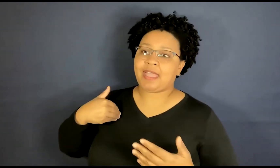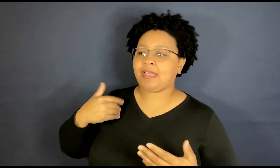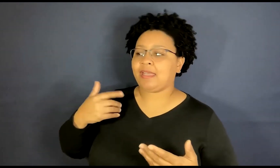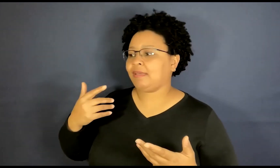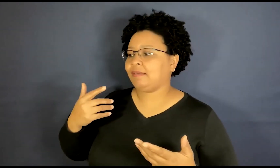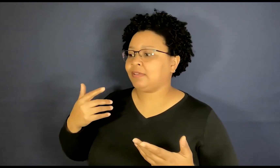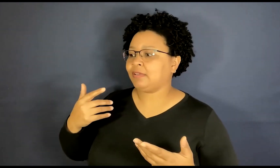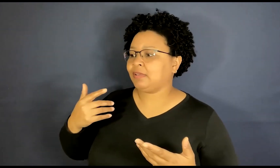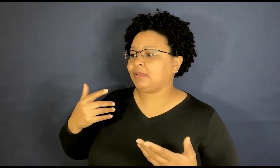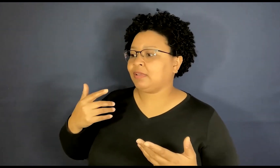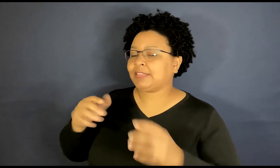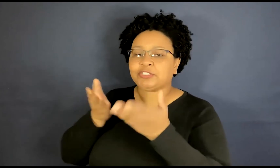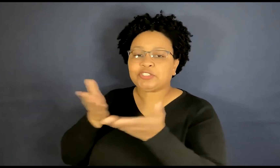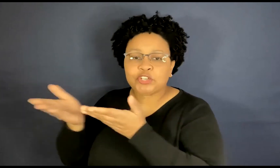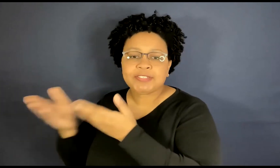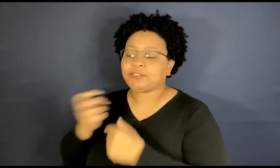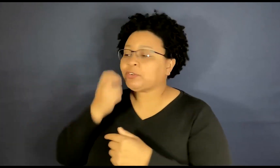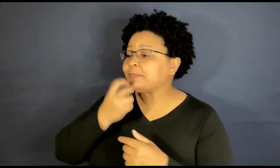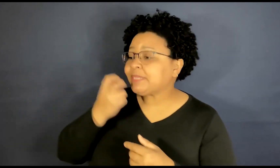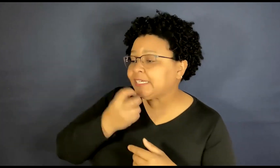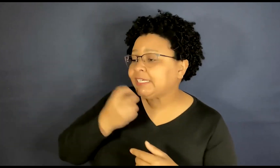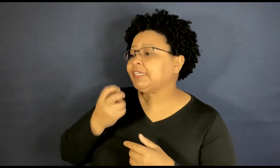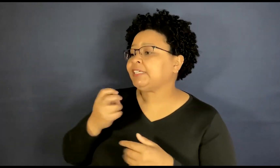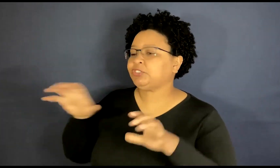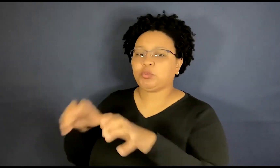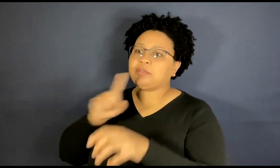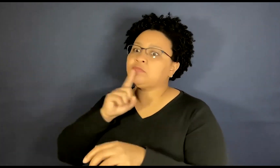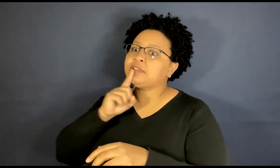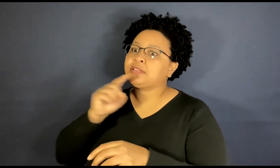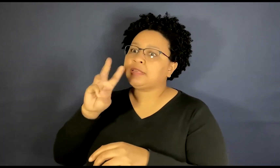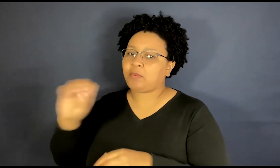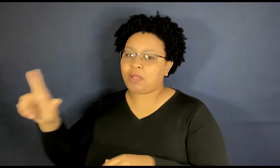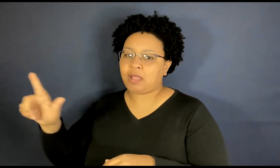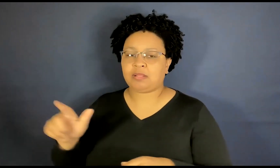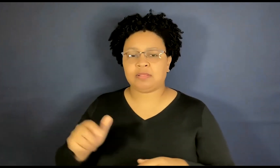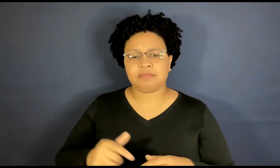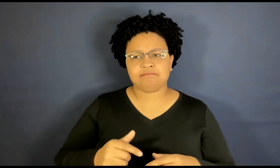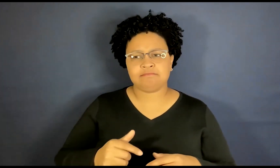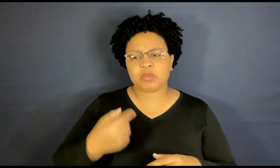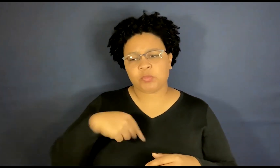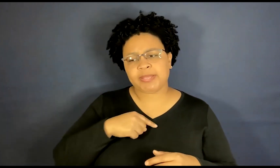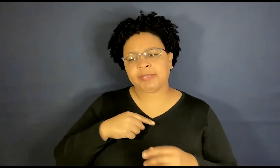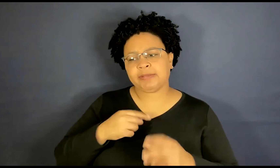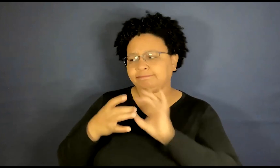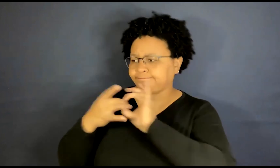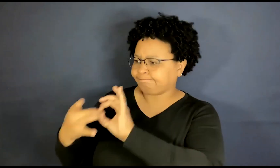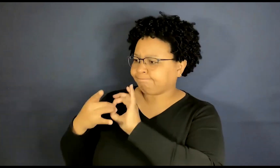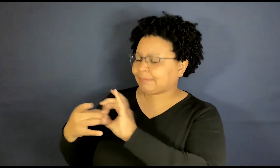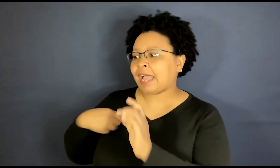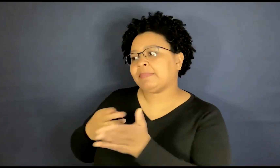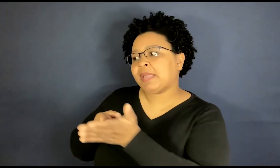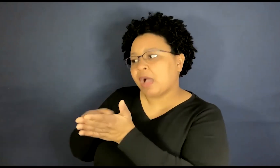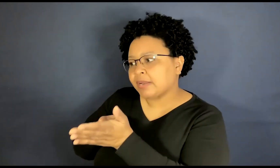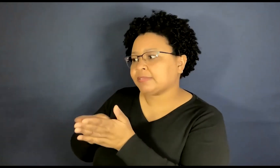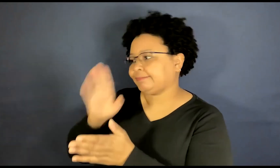through this, and he received speech services, and now he's, doing really well. And we had a relationship where I could be honest and frank